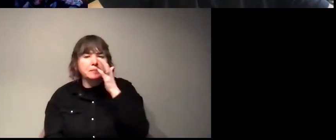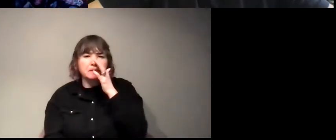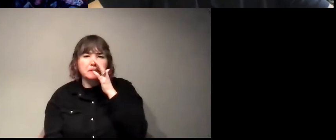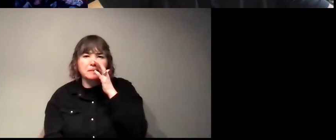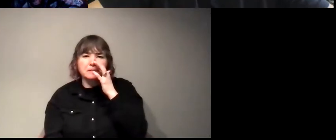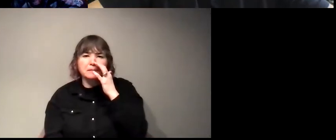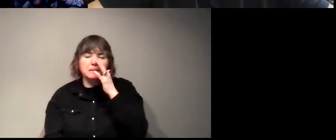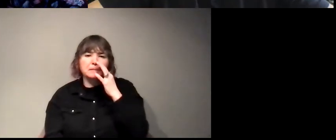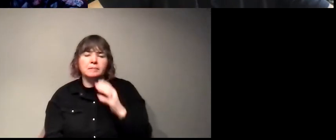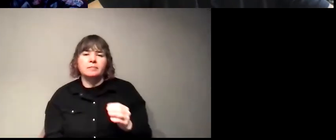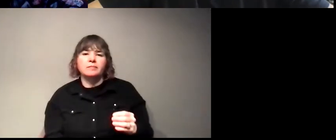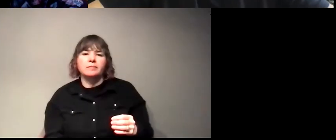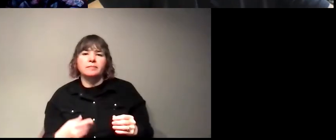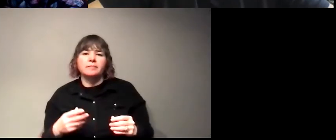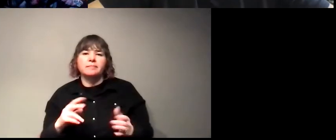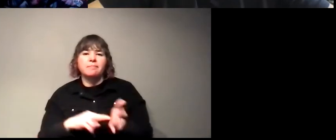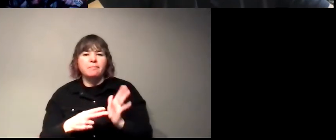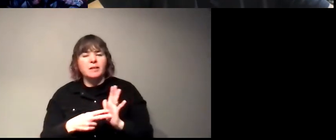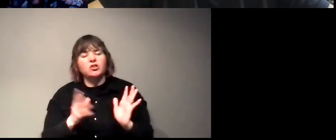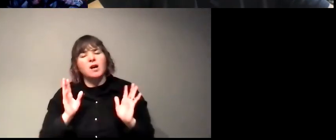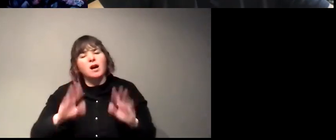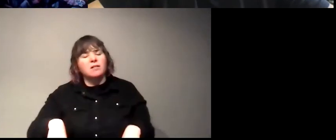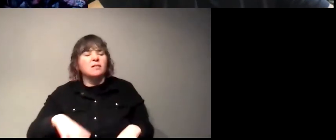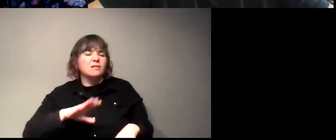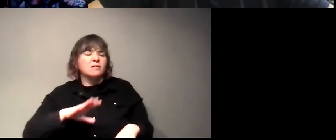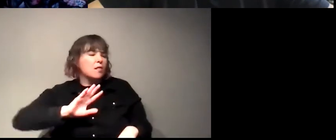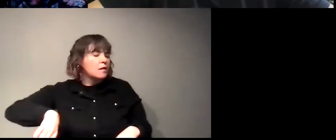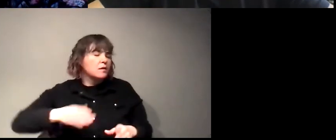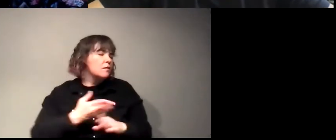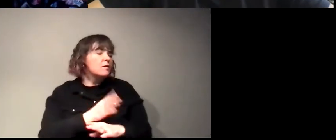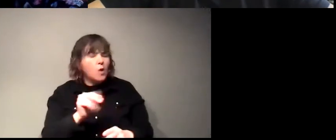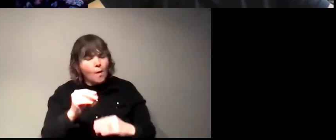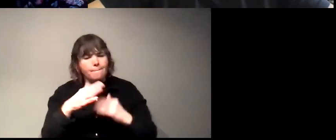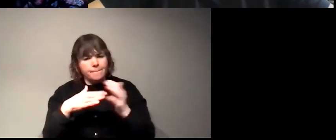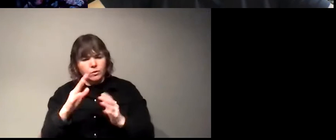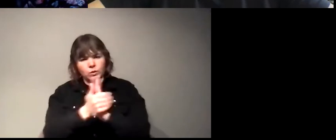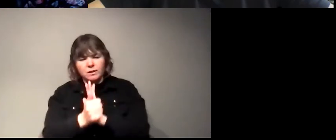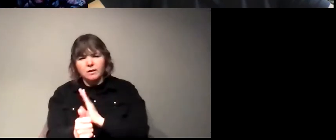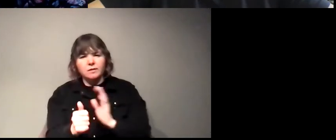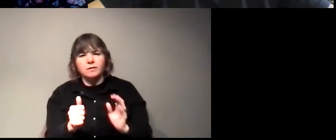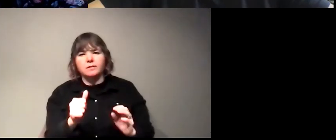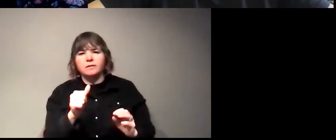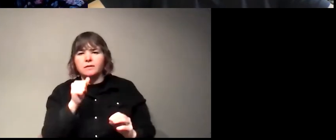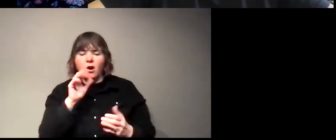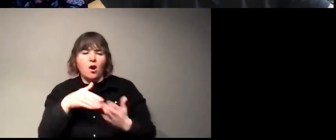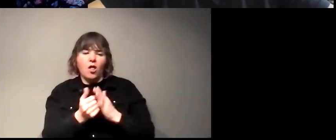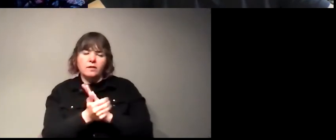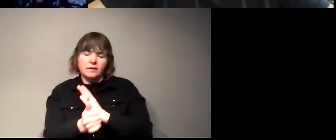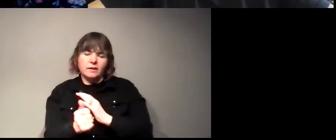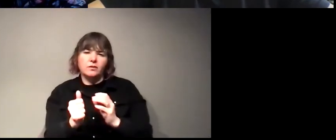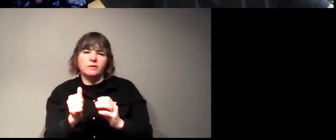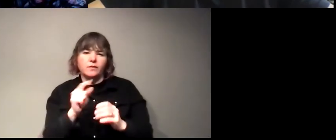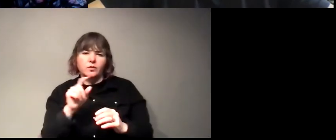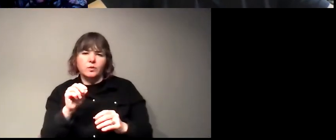people should let that discourage them. It just means, build your skills, because not all skills for zookeeper include